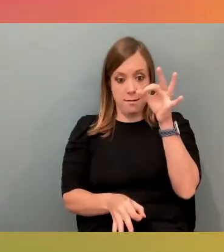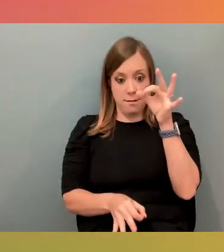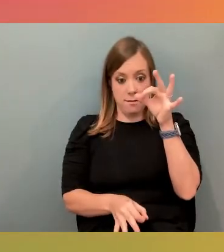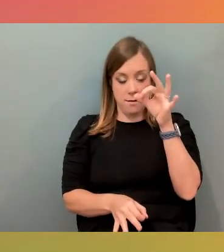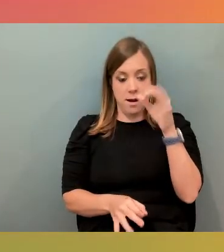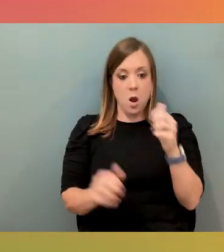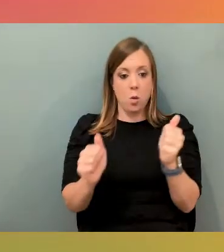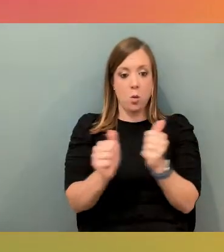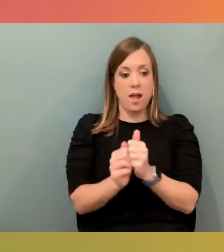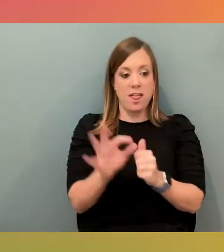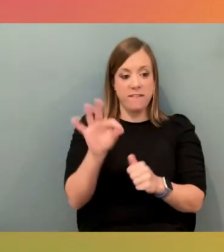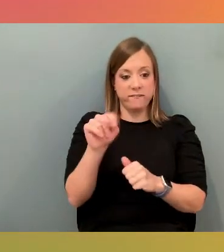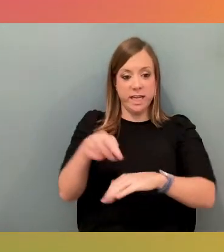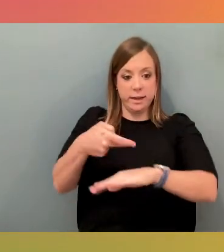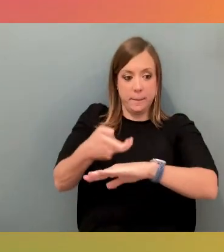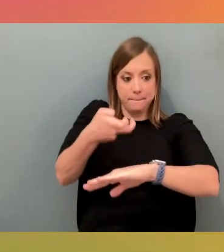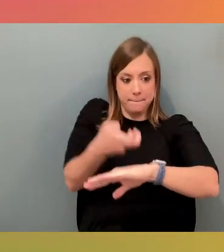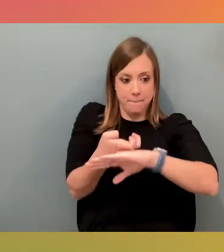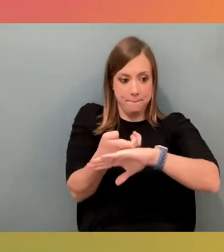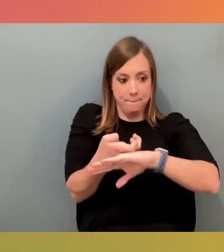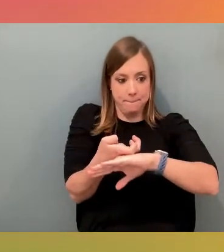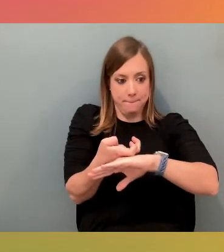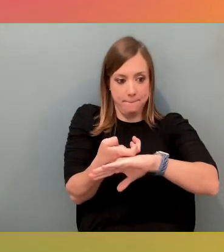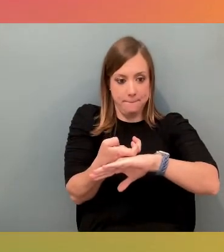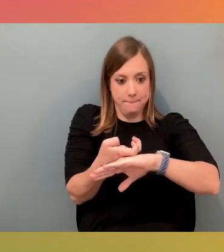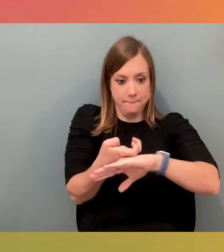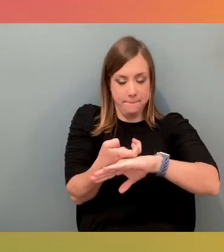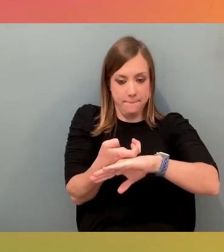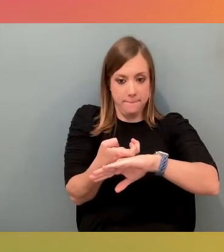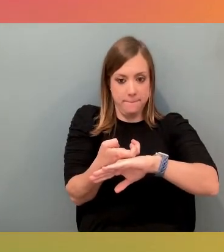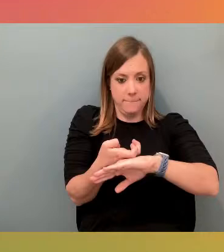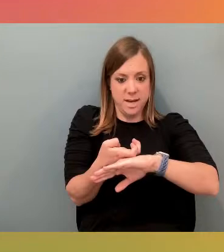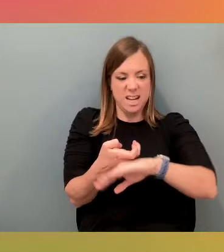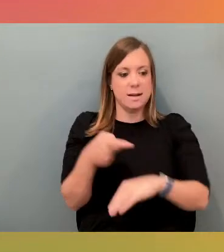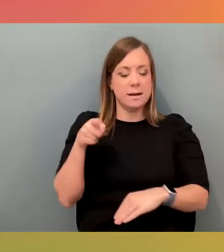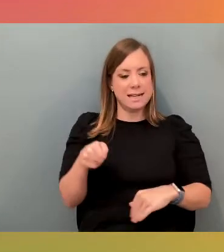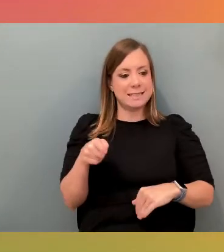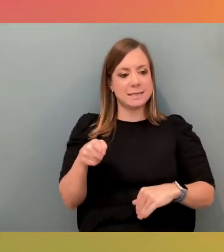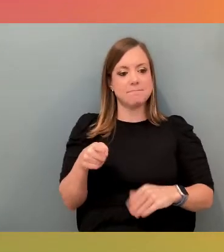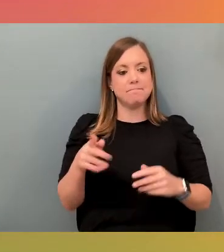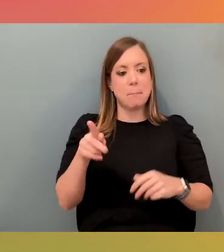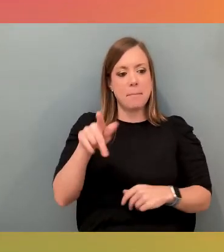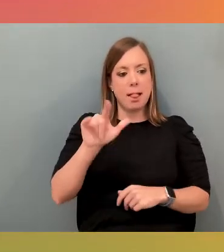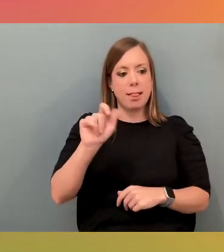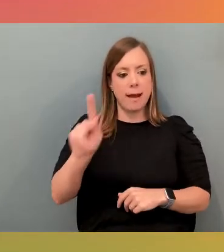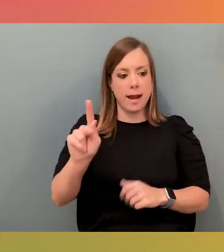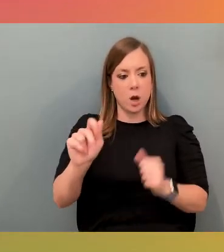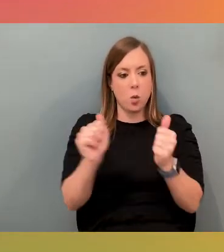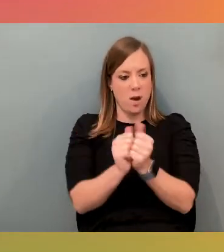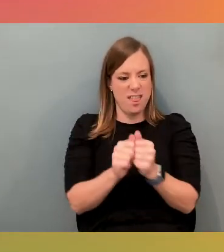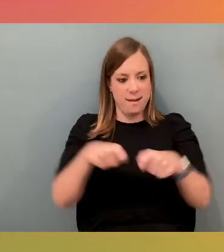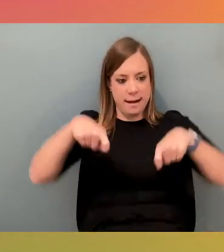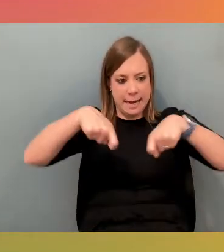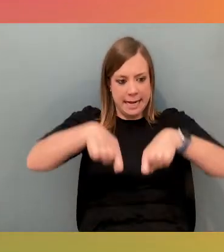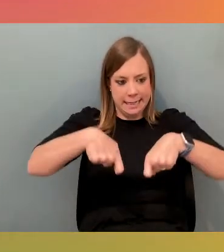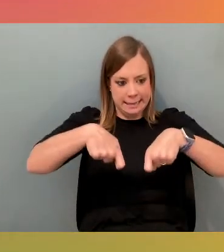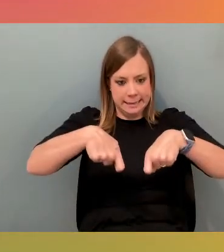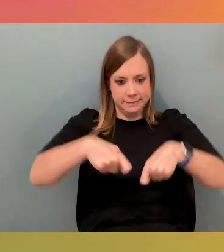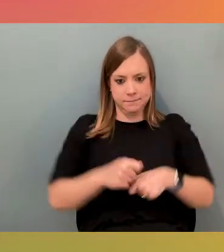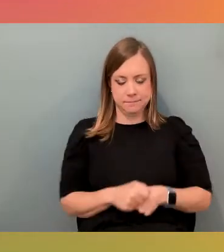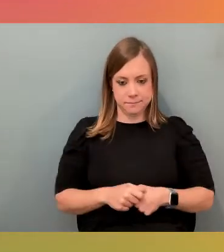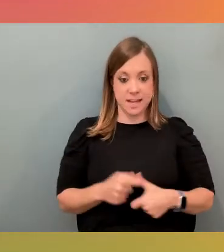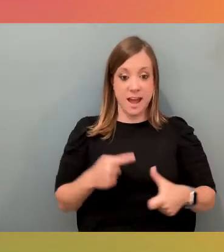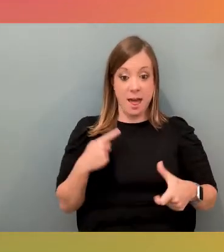We're setting ourselves up in this plank pose on the knees. And with the elbows pointing backwards, we're gonna lower all the way to the belly through